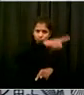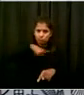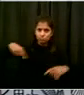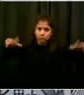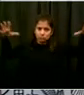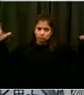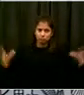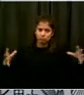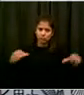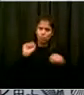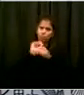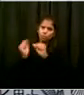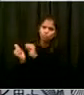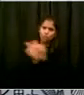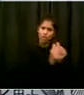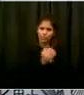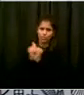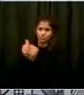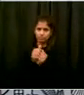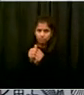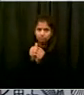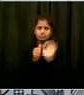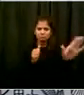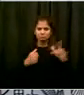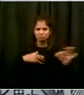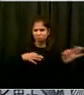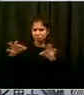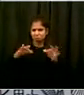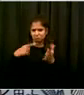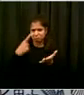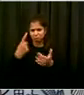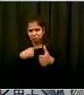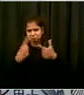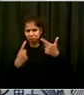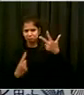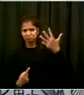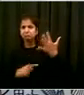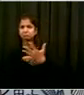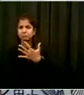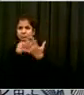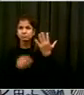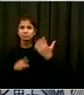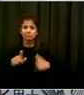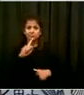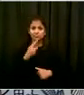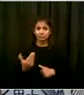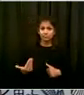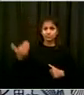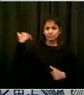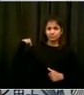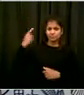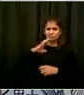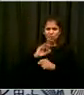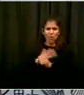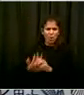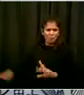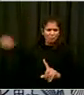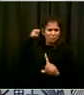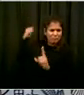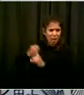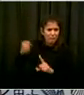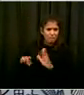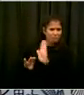the epicenter of this crisis in the United States of America. We fought back together. People stood shoulder to